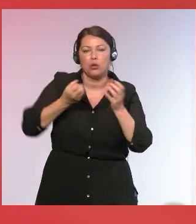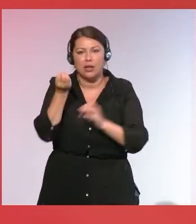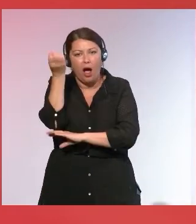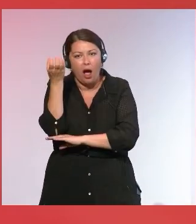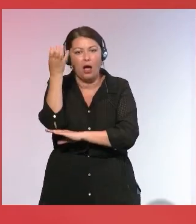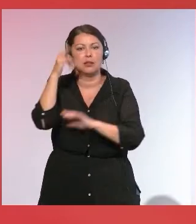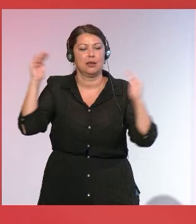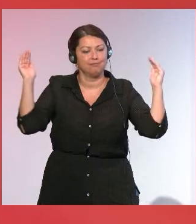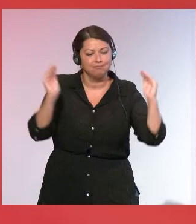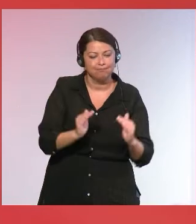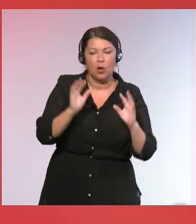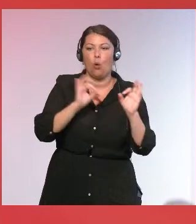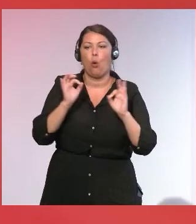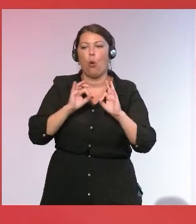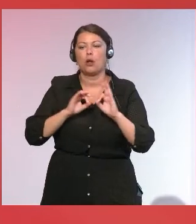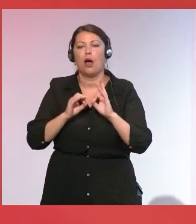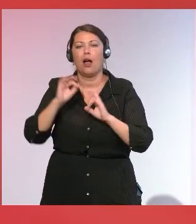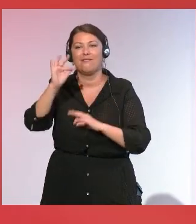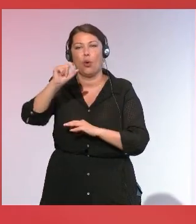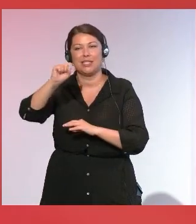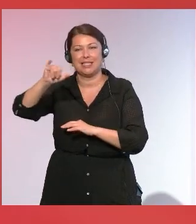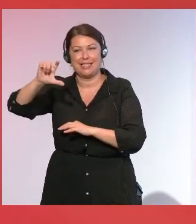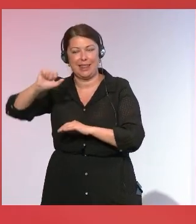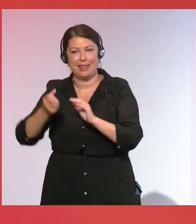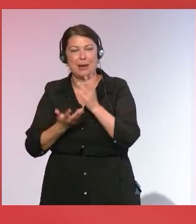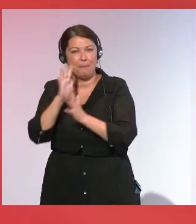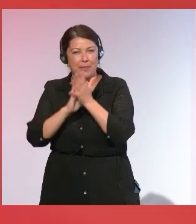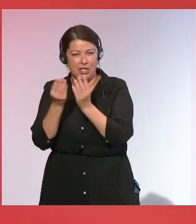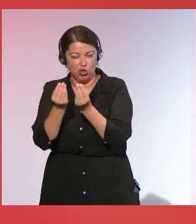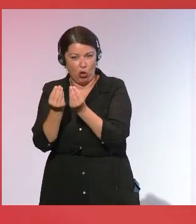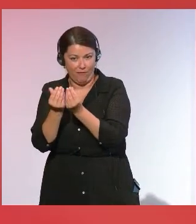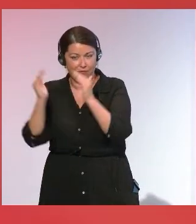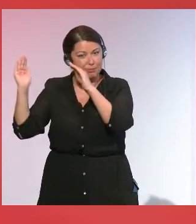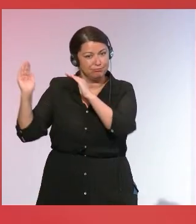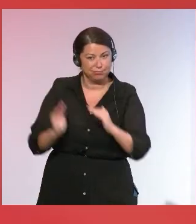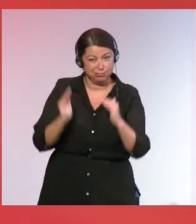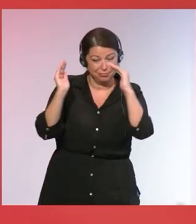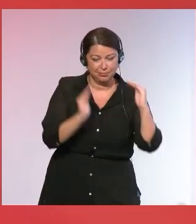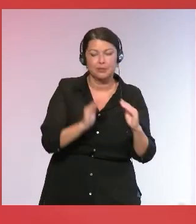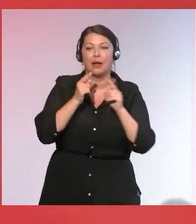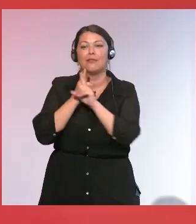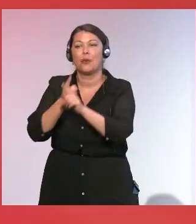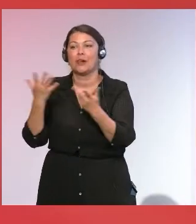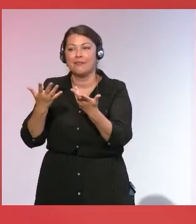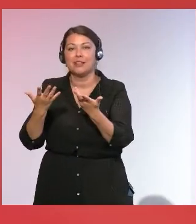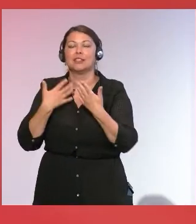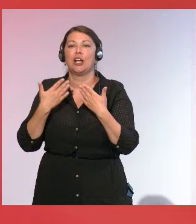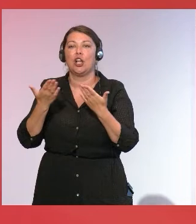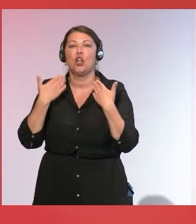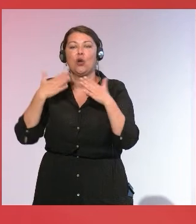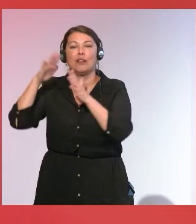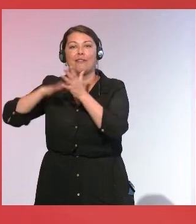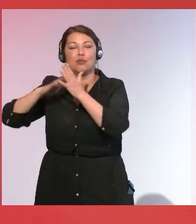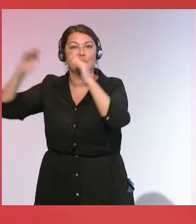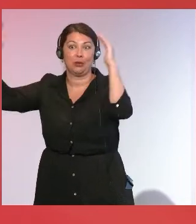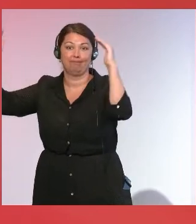air pollution. Now, air pollution is the biggest killer in Europe of all environmental factors. So this is really good